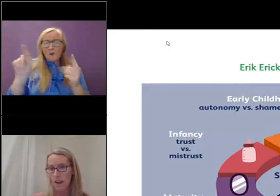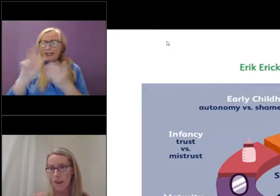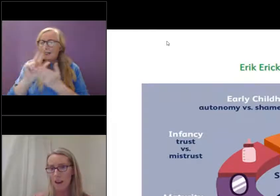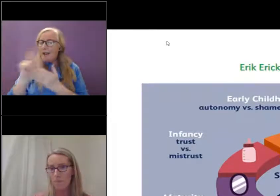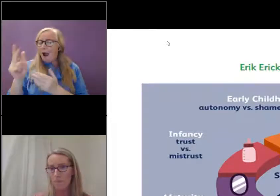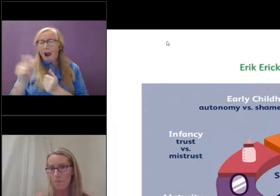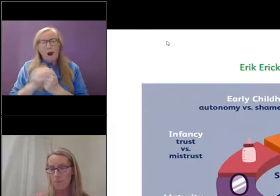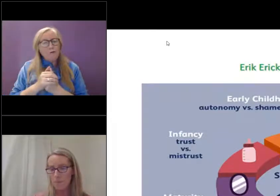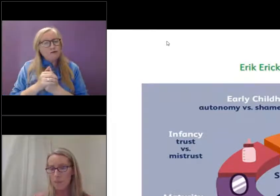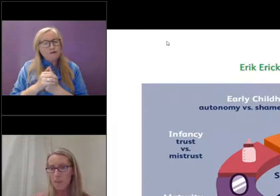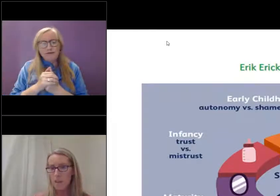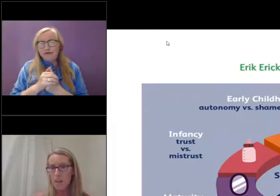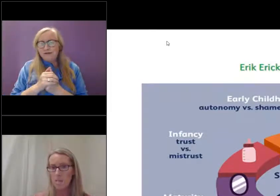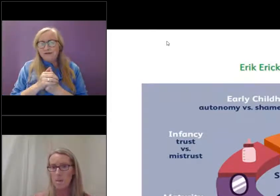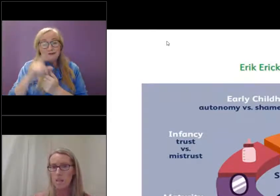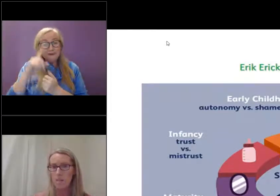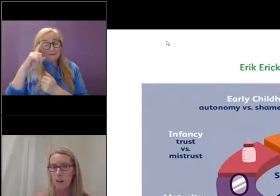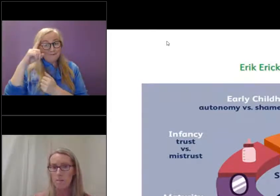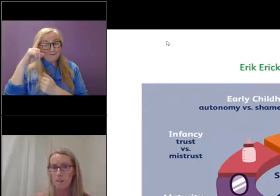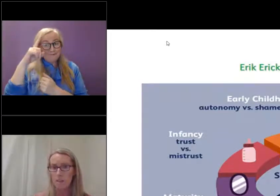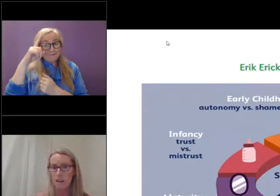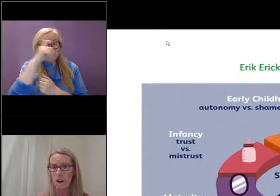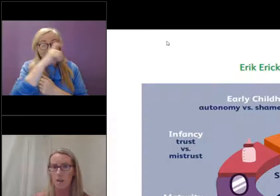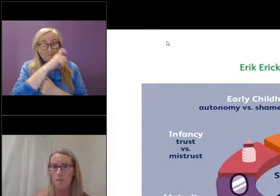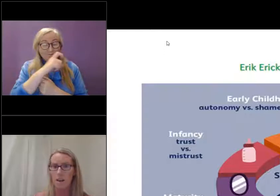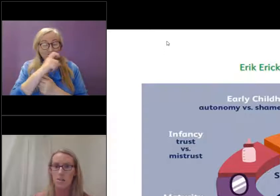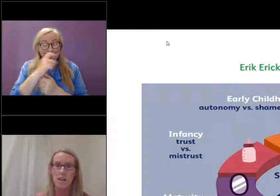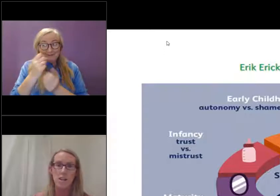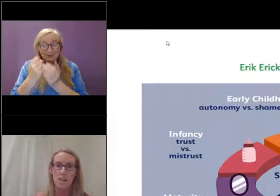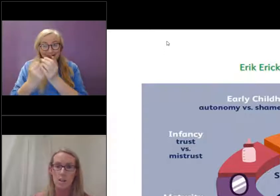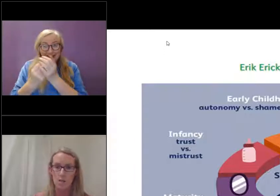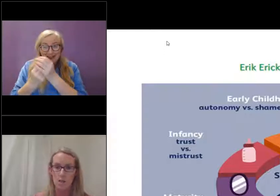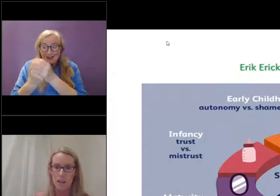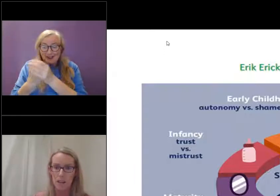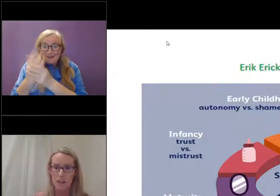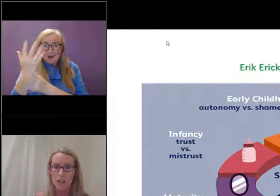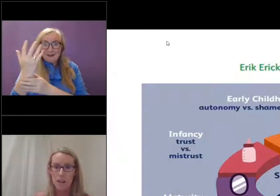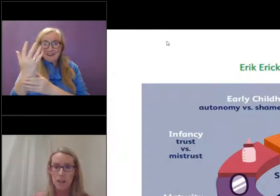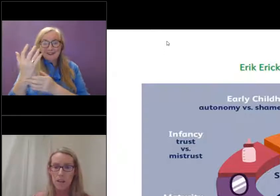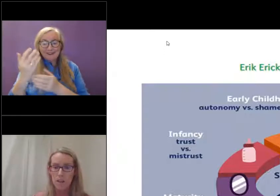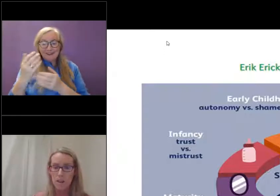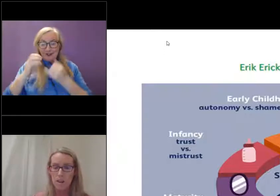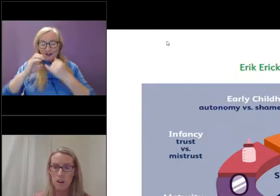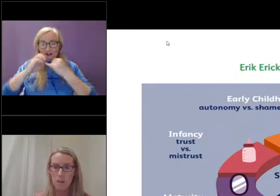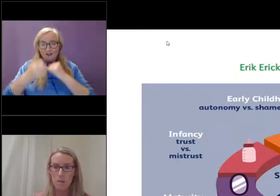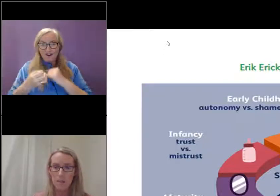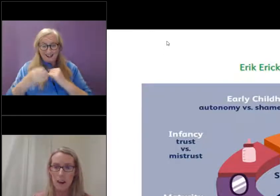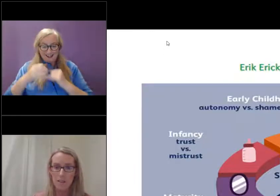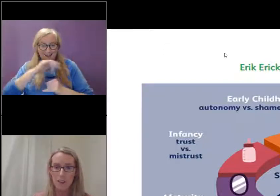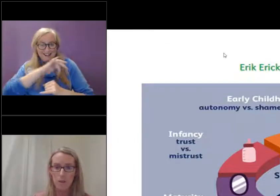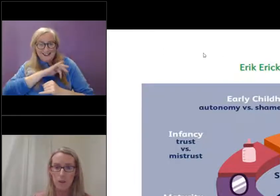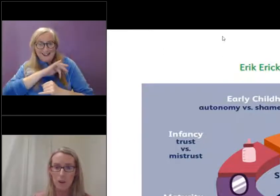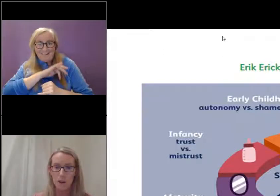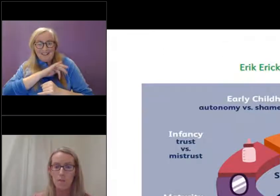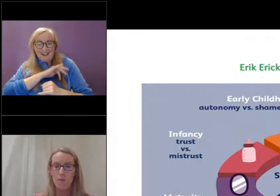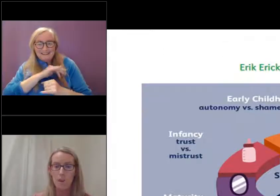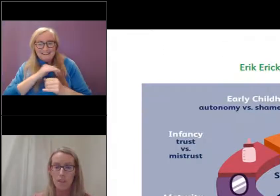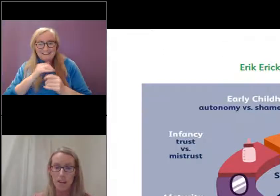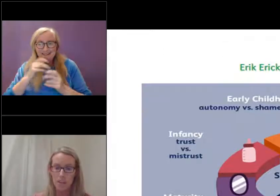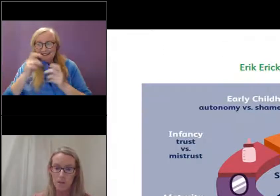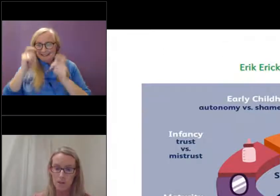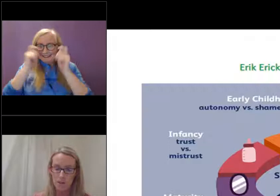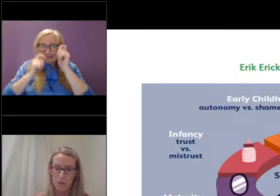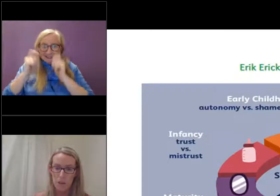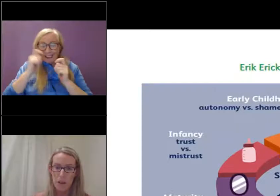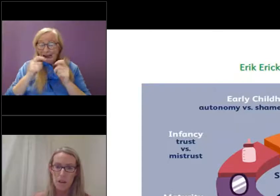difficult, I suppose, developments and kind of maturation that they're trying to I suppose navigate through, and it can be